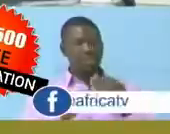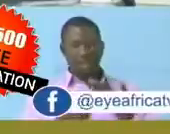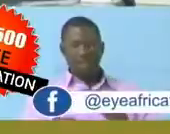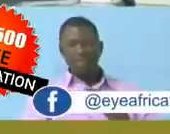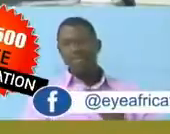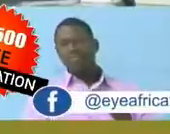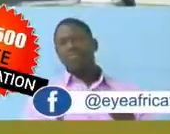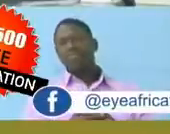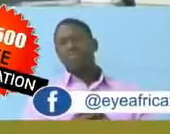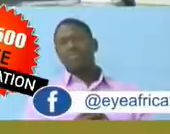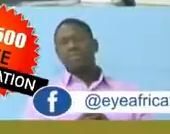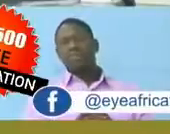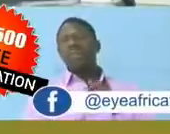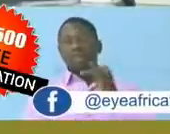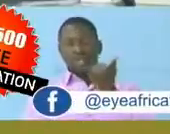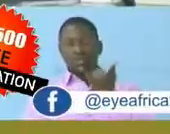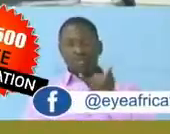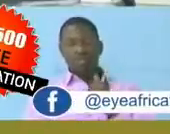domain.